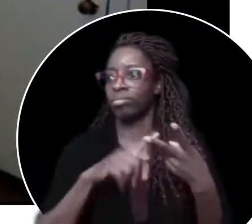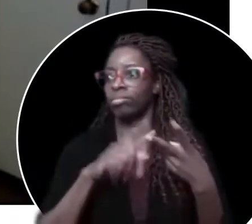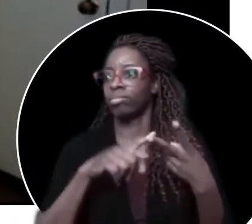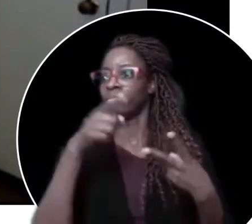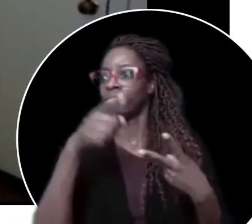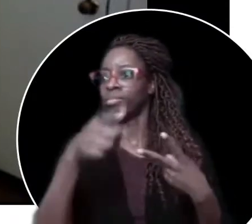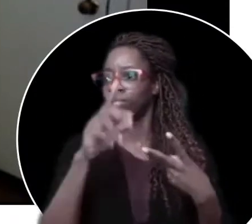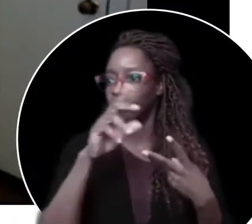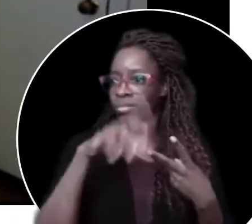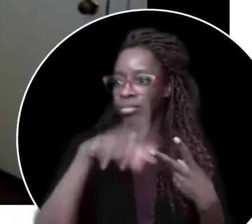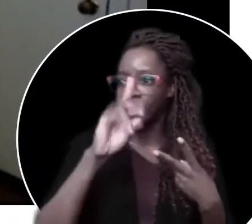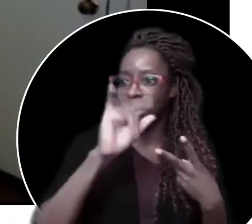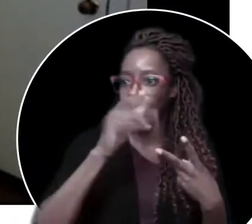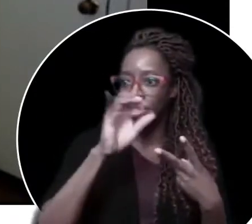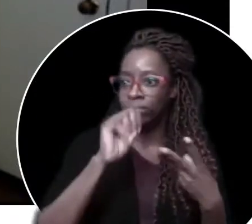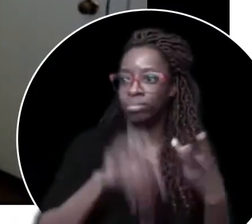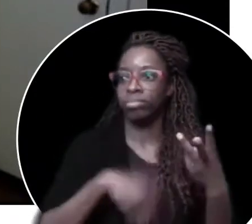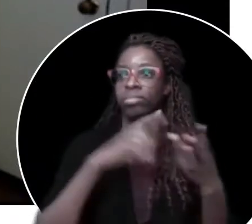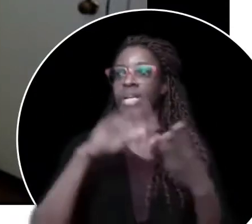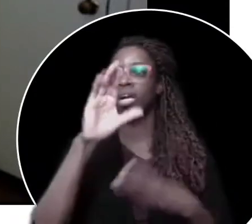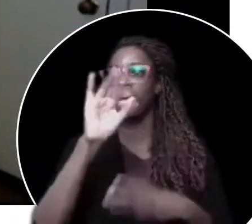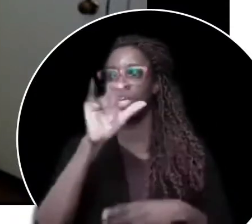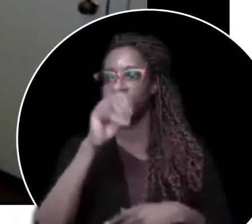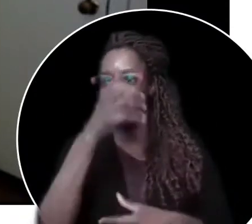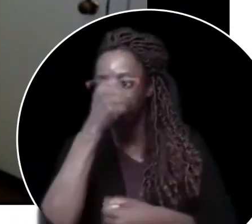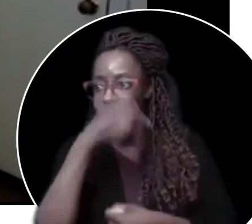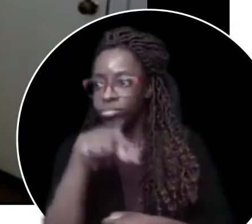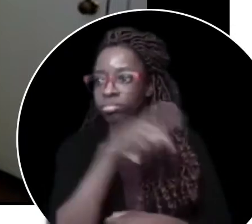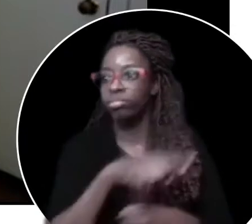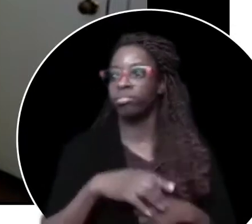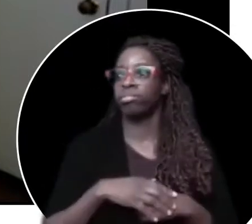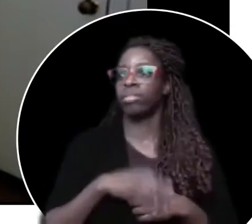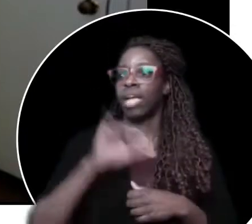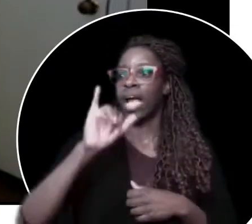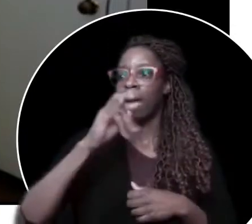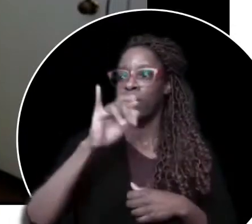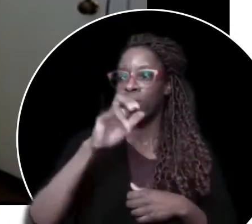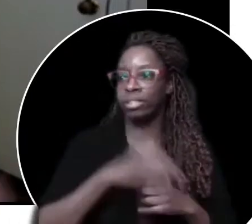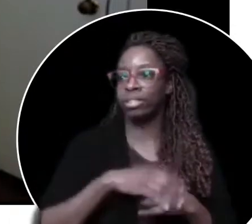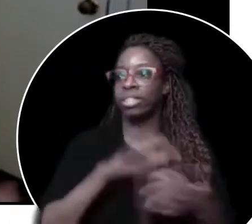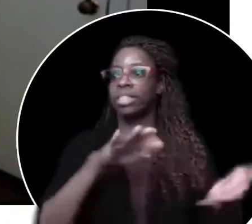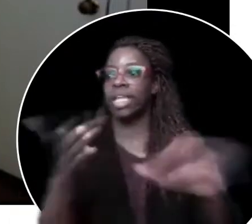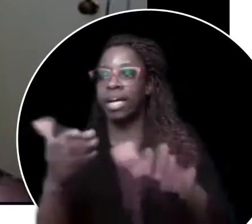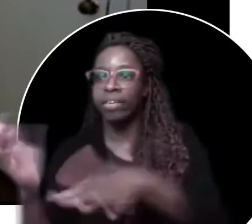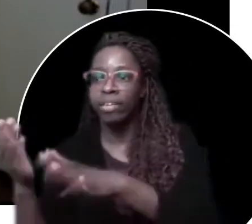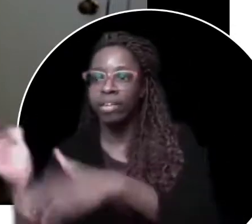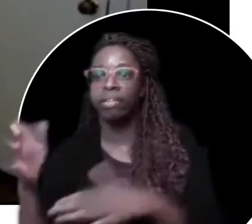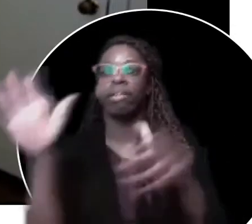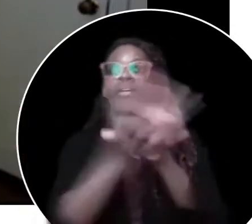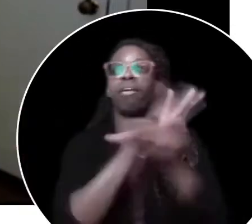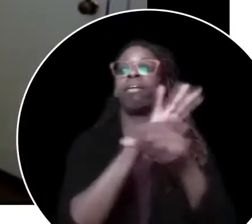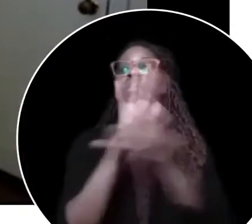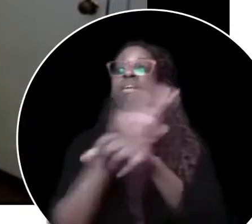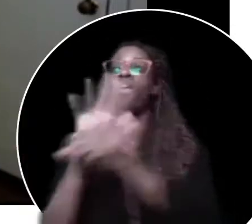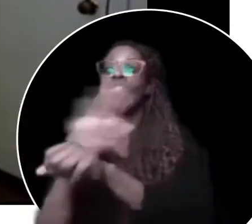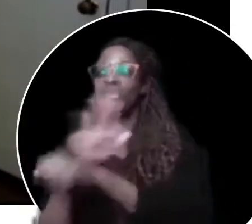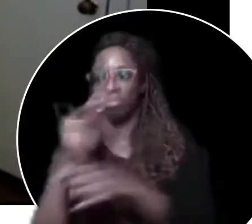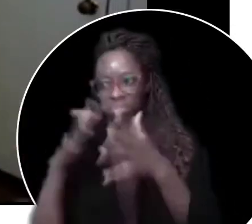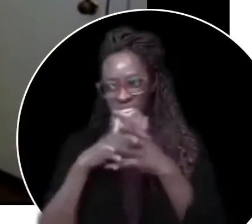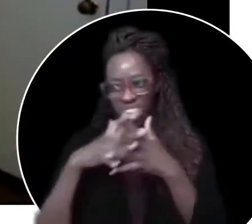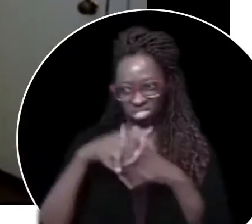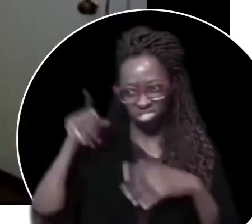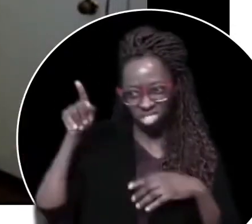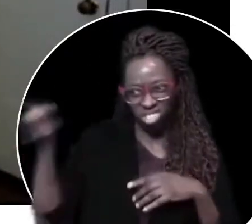disappear covered up by immigrants choosing America. This idea of a nation formed by